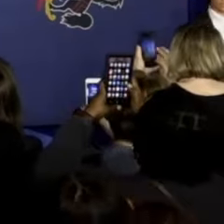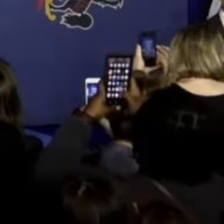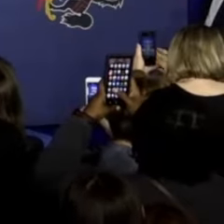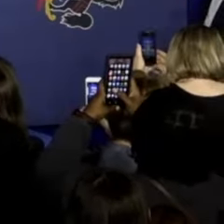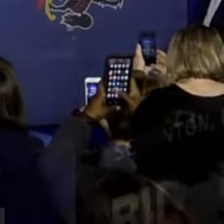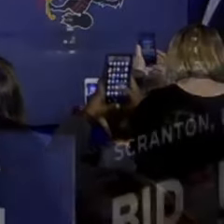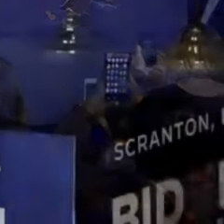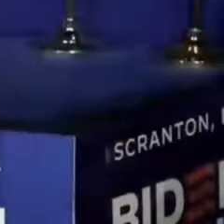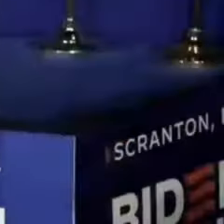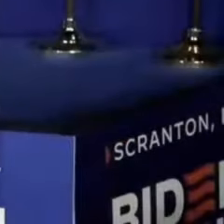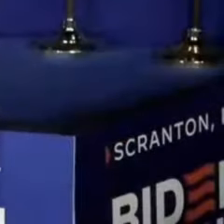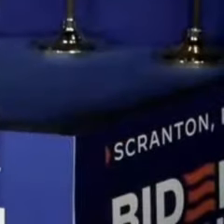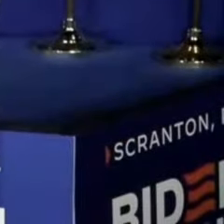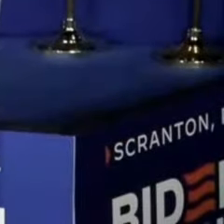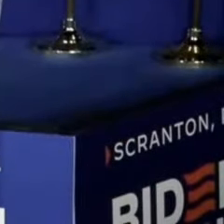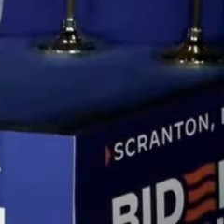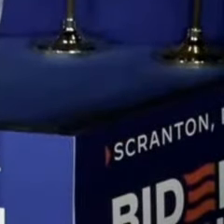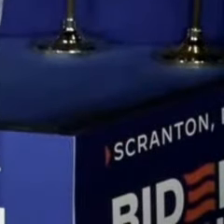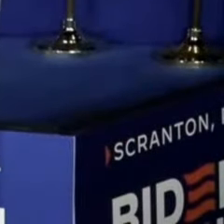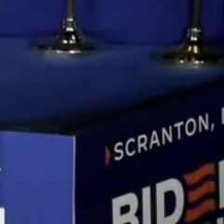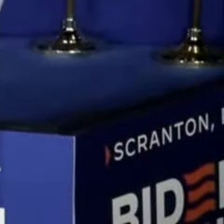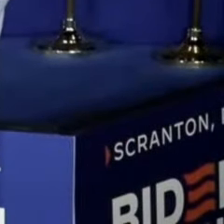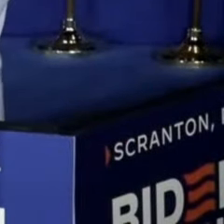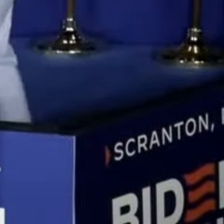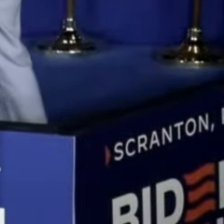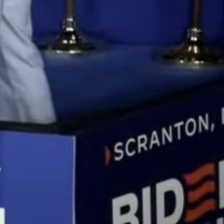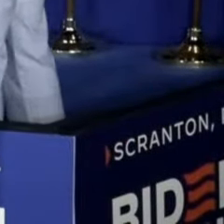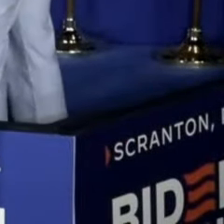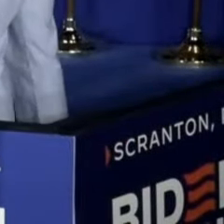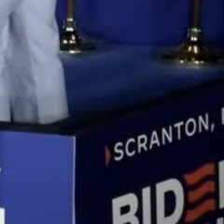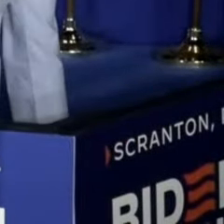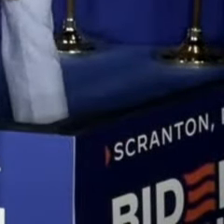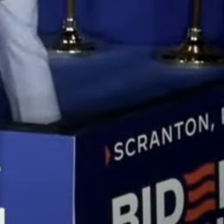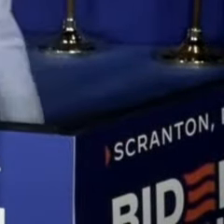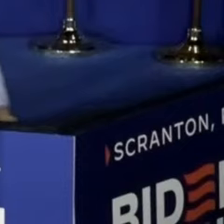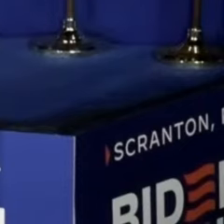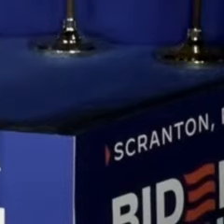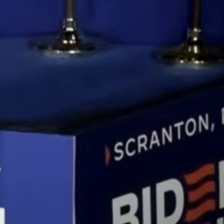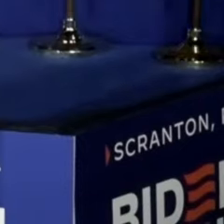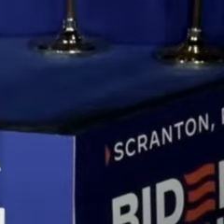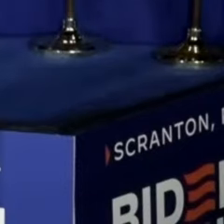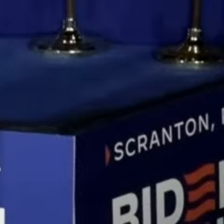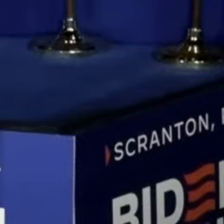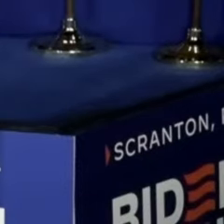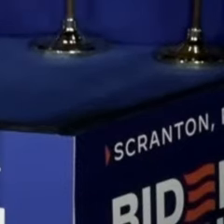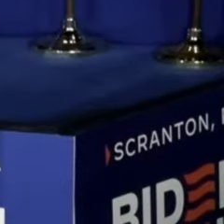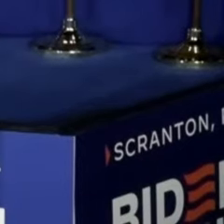Thank you.